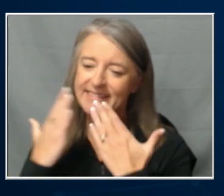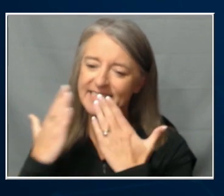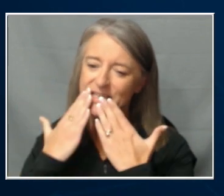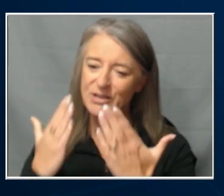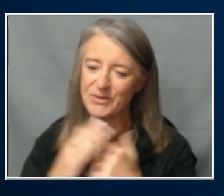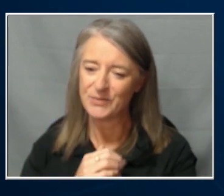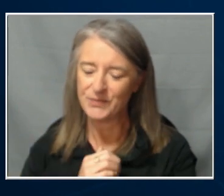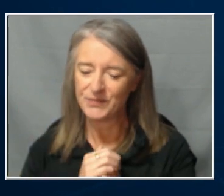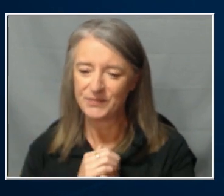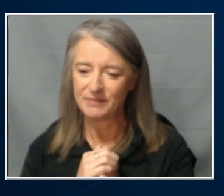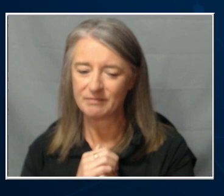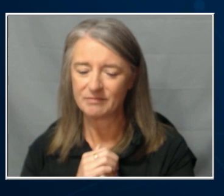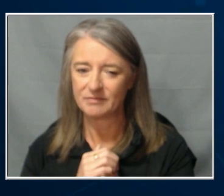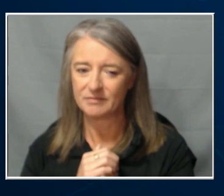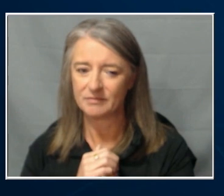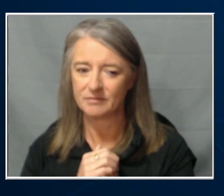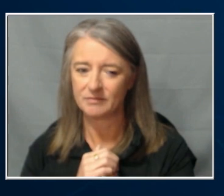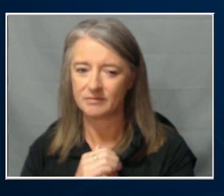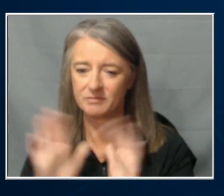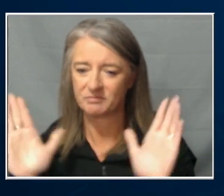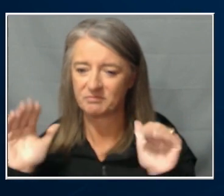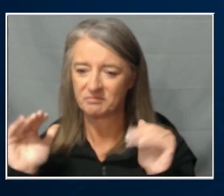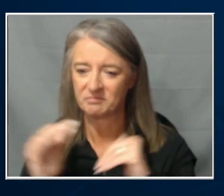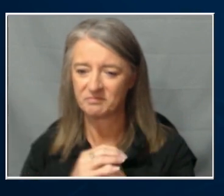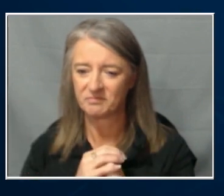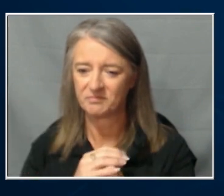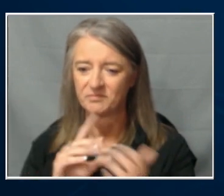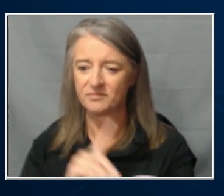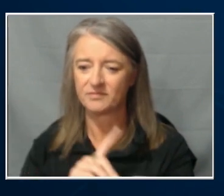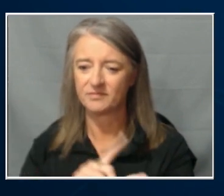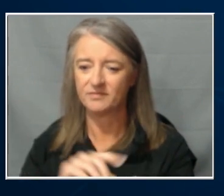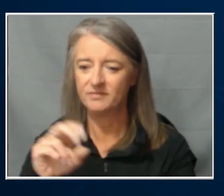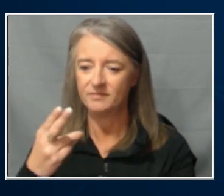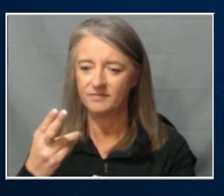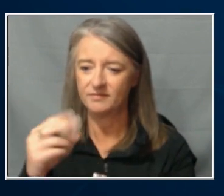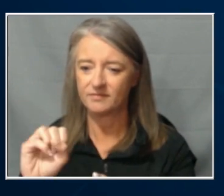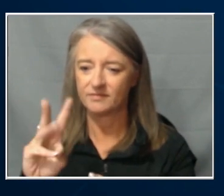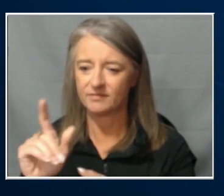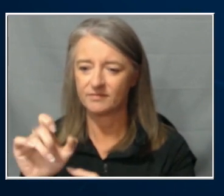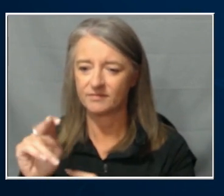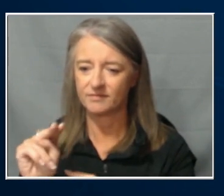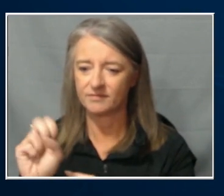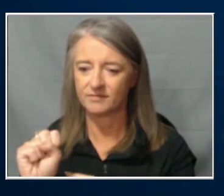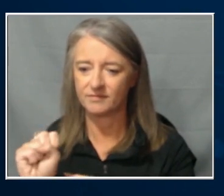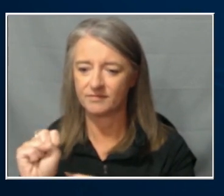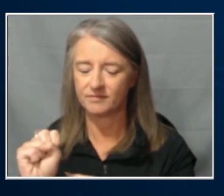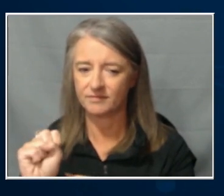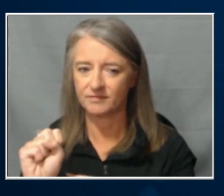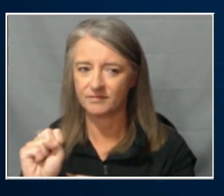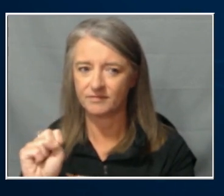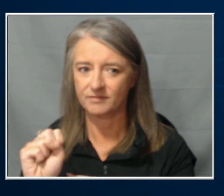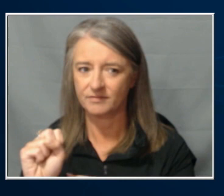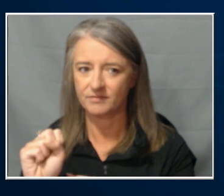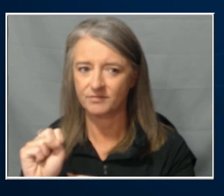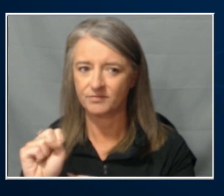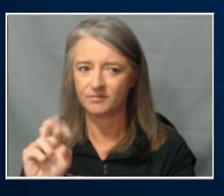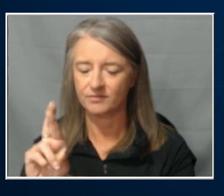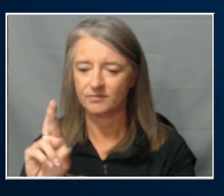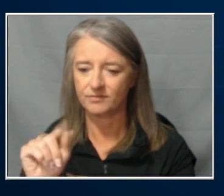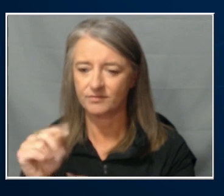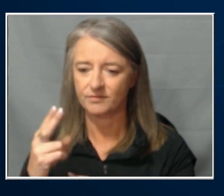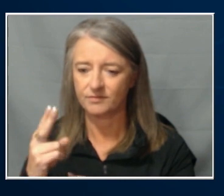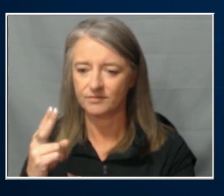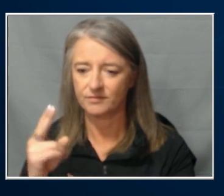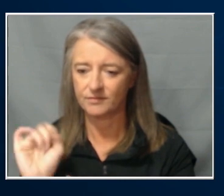you. Bye, guys. Dr. Hawkinson, today's takeaway. Ruth Ellen has a question for you. I'm going to tell Ruth we'll ask